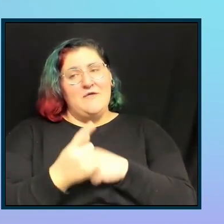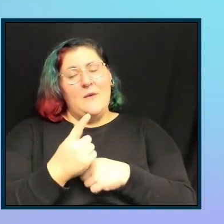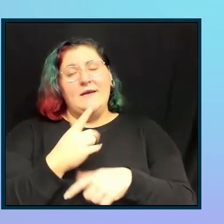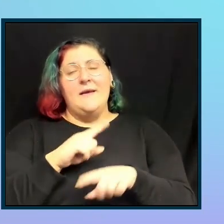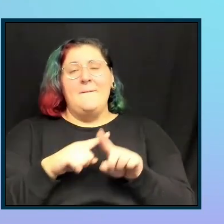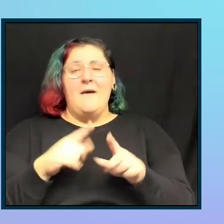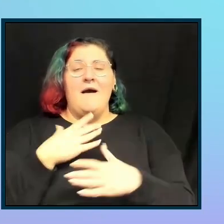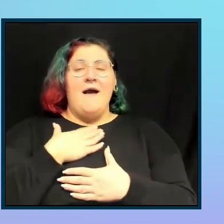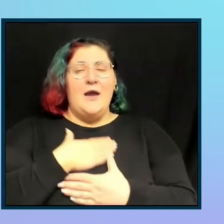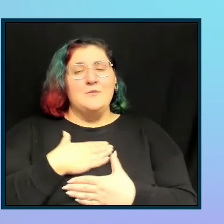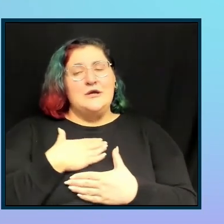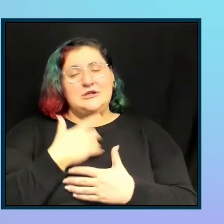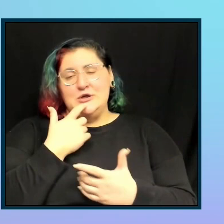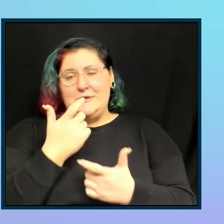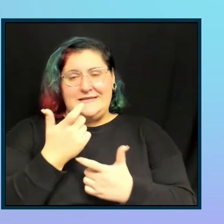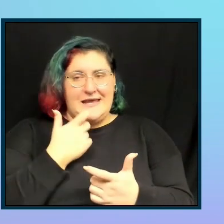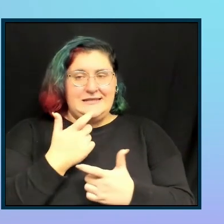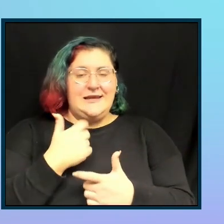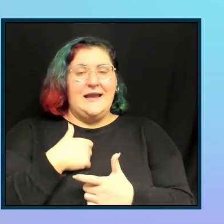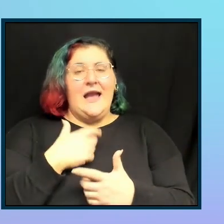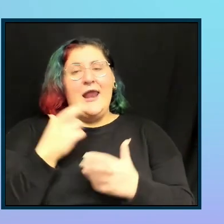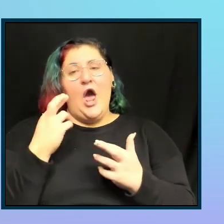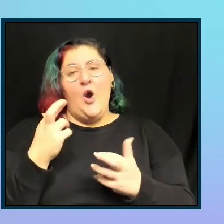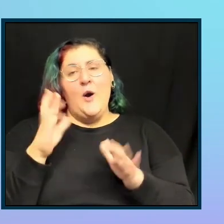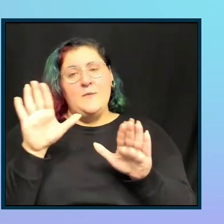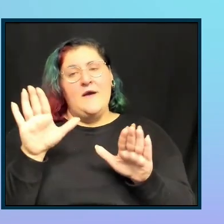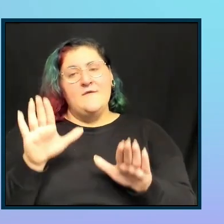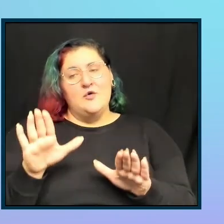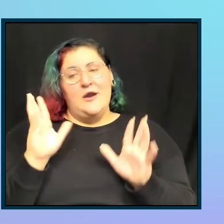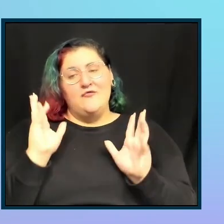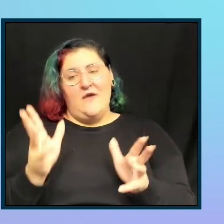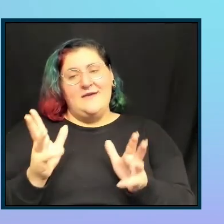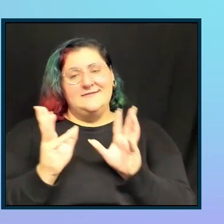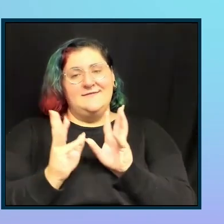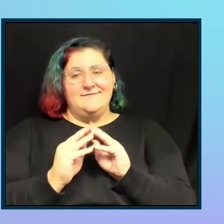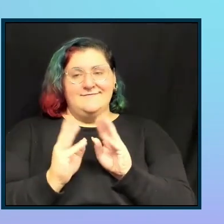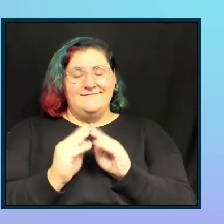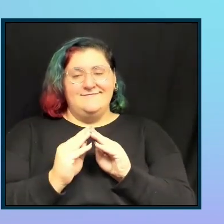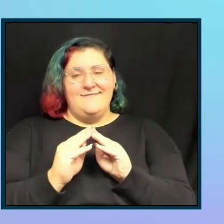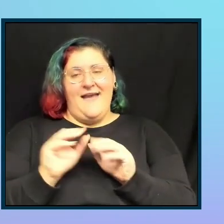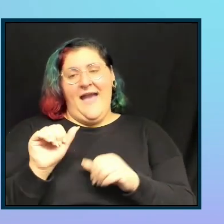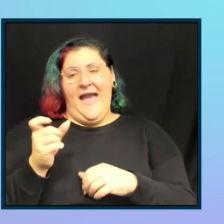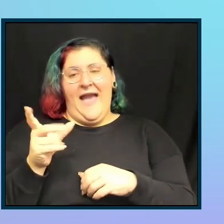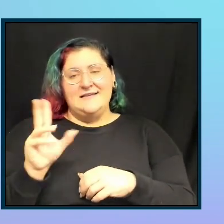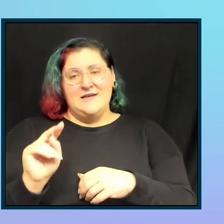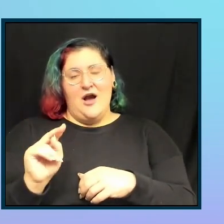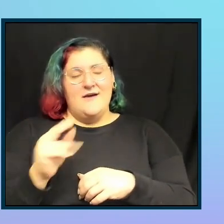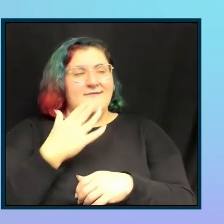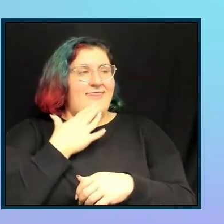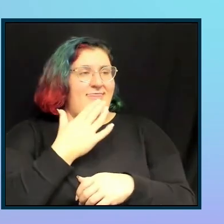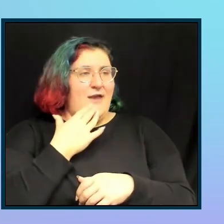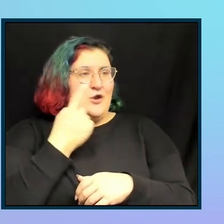you attending, and I hope you have a great rest of your AxeCon. Absolutely. Thanks for having